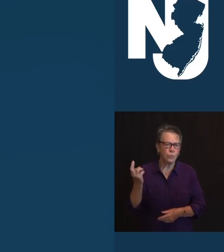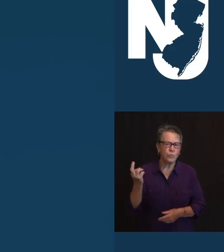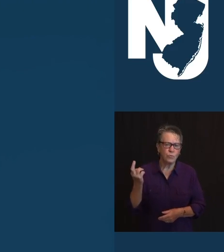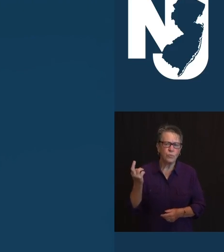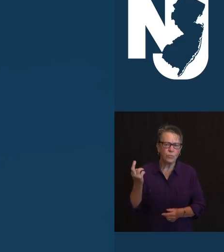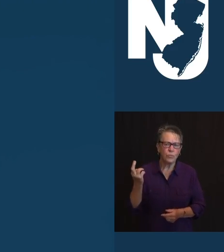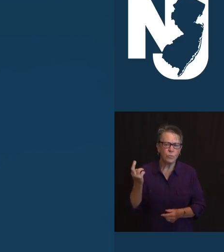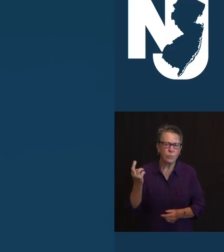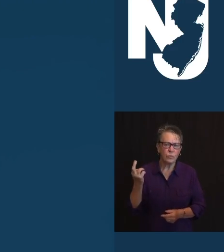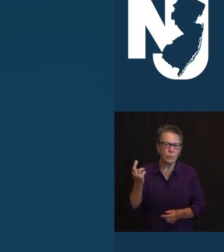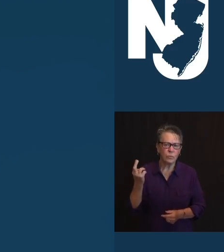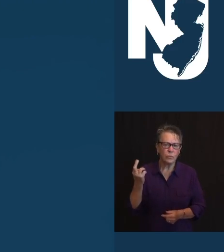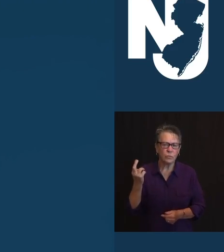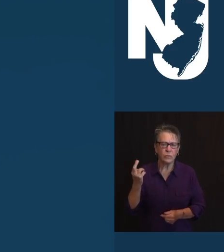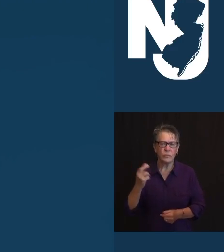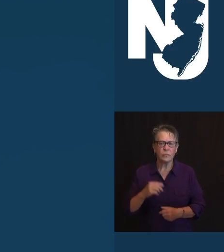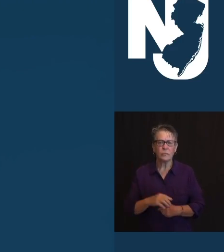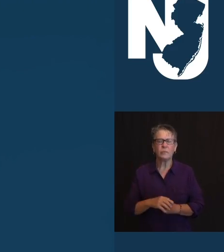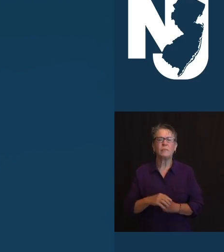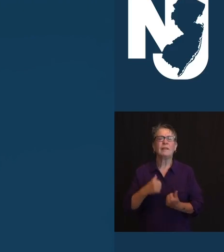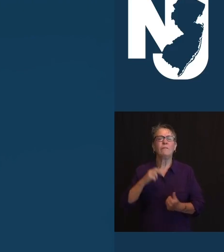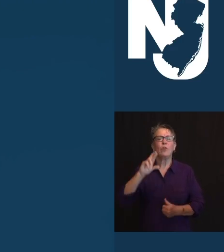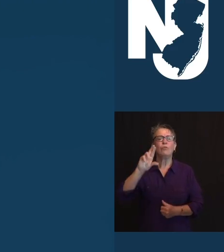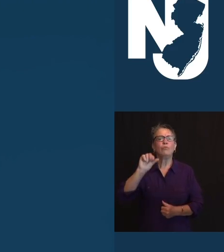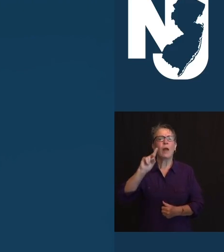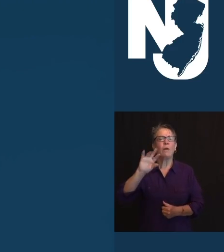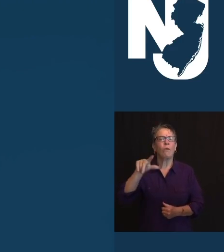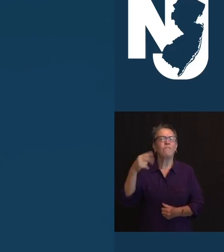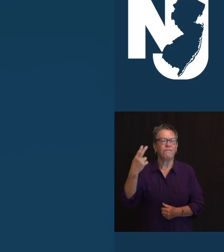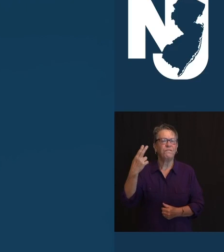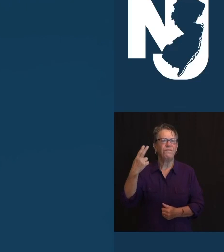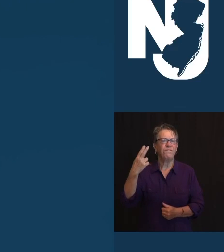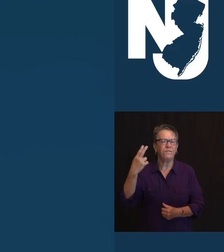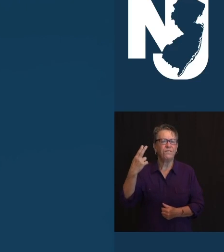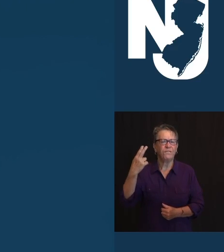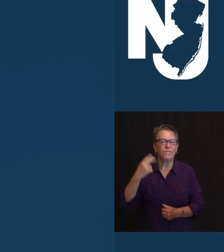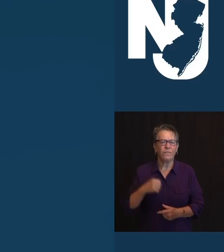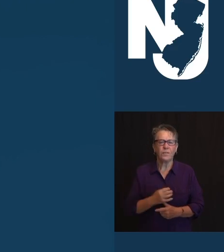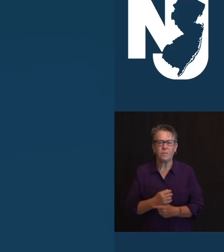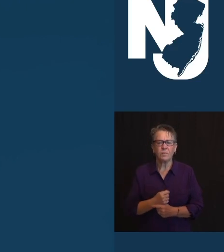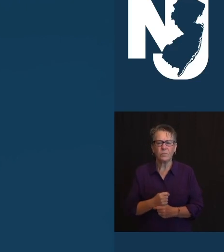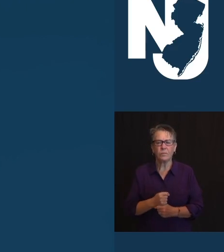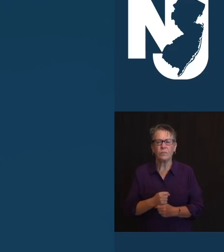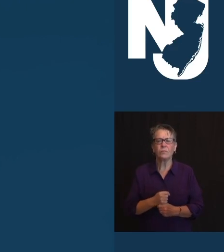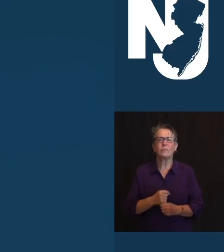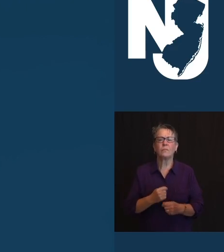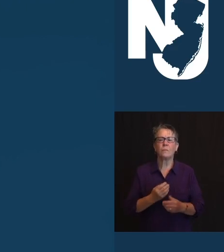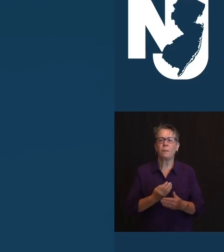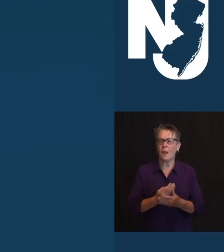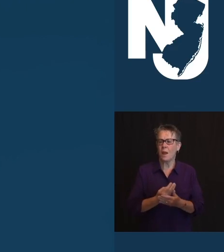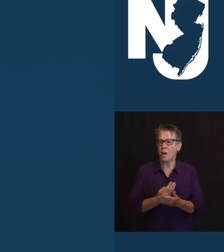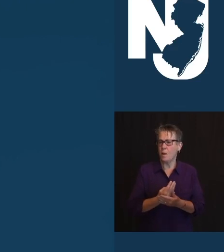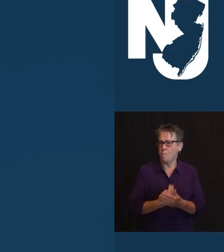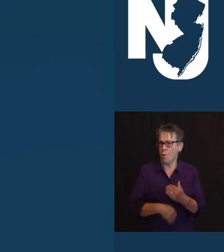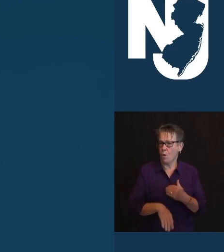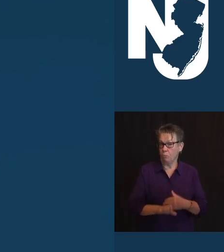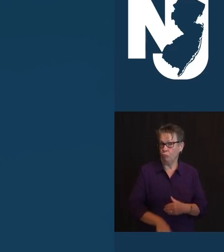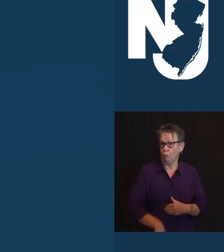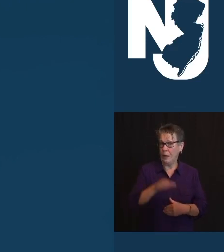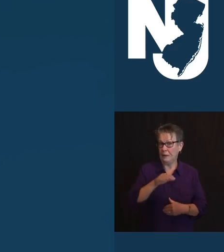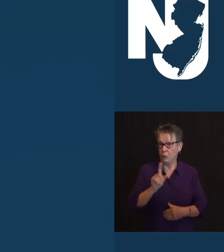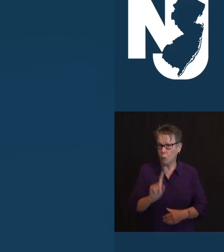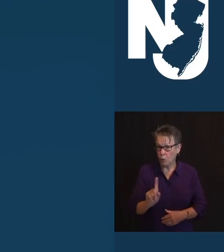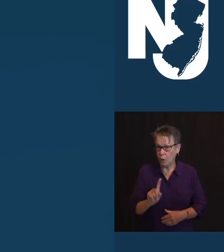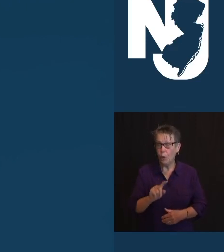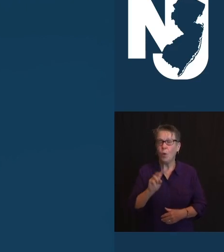in Orange and raised in West Orange, graduating from West Orange High School before proudly serving in the United States Marine Corps, achieving the